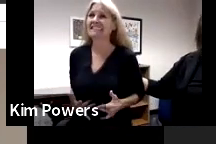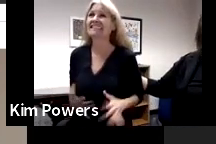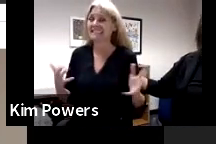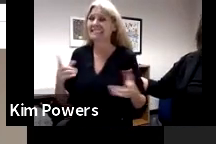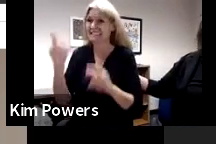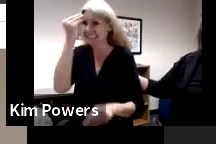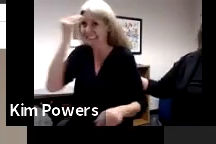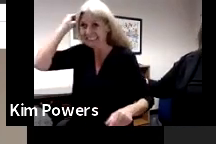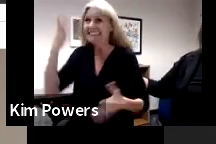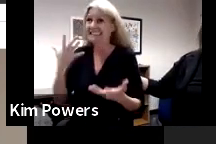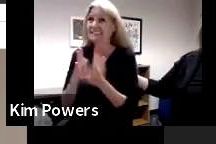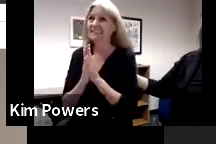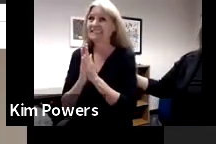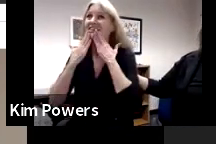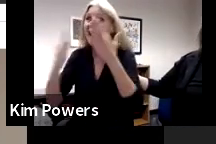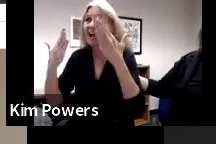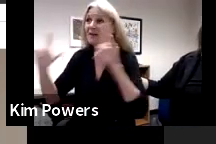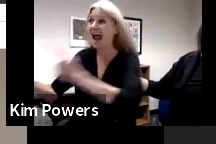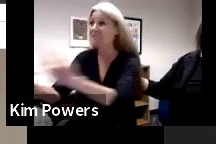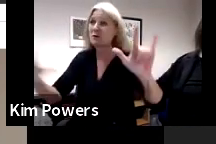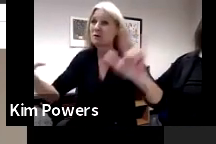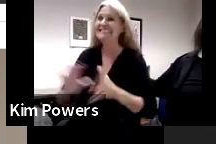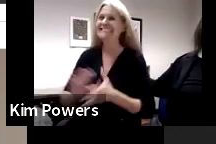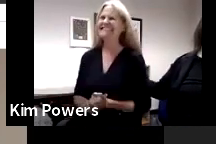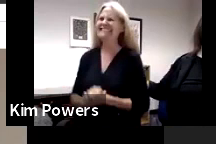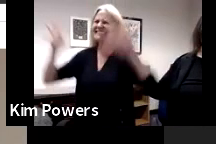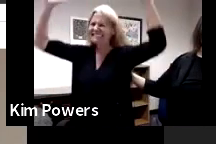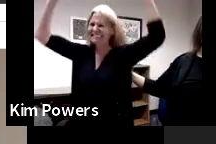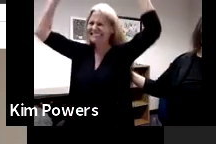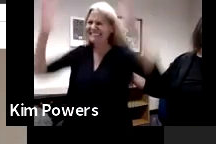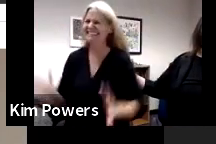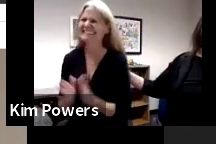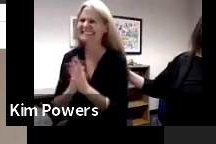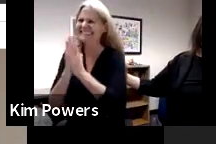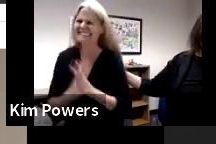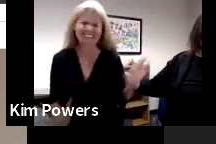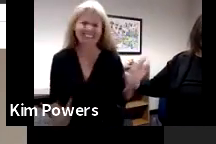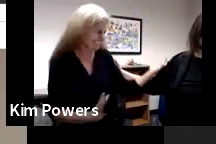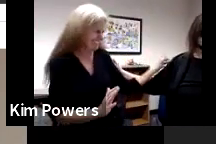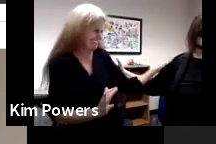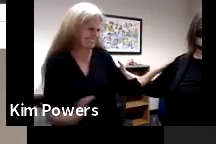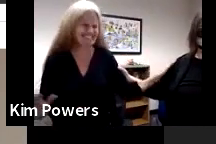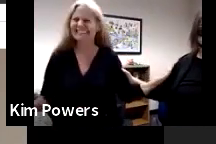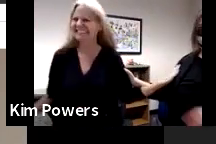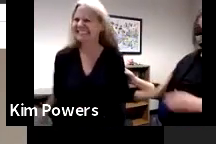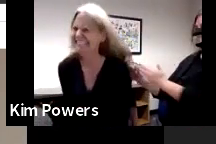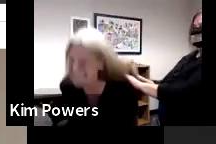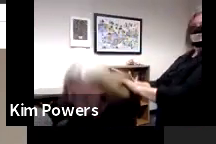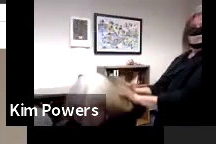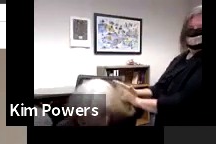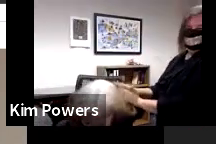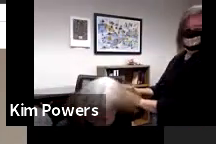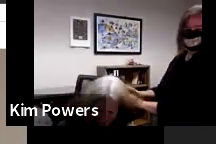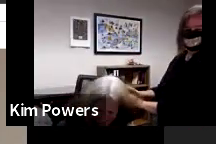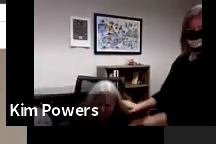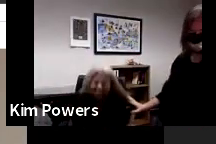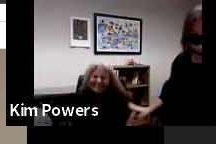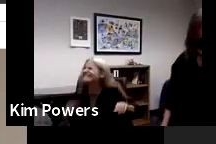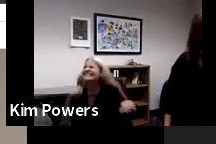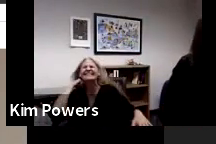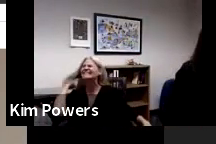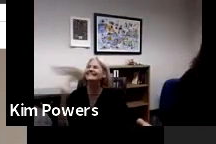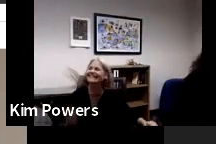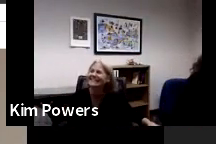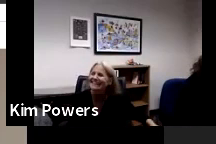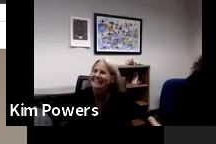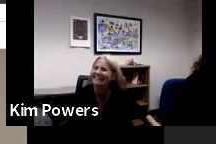have volunteered as SSPs and CNs. Bless your hearts. I love you very much. Goodbye. Thank